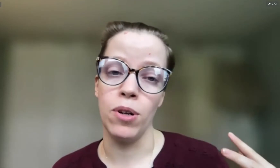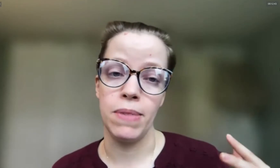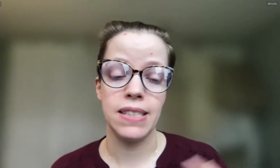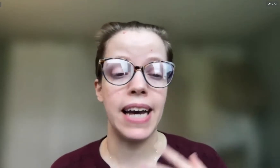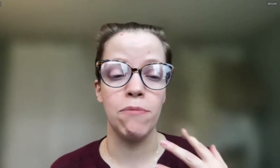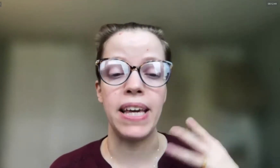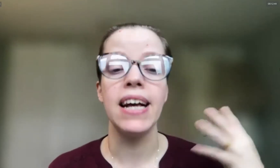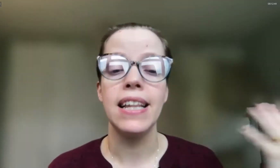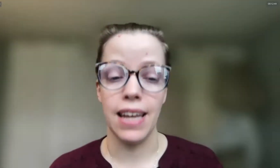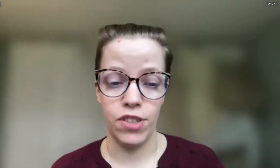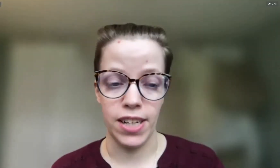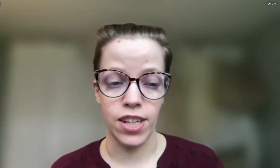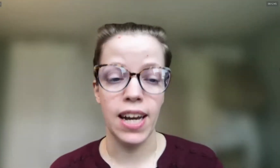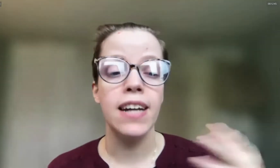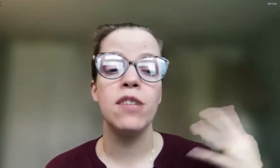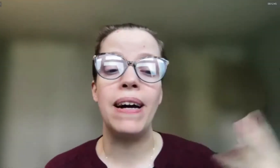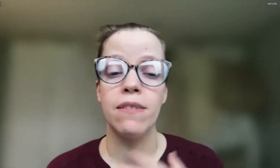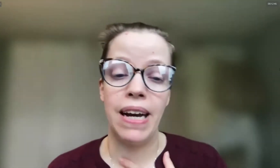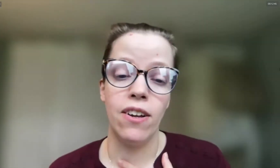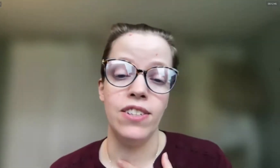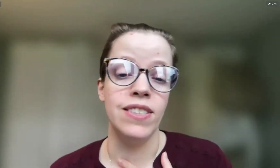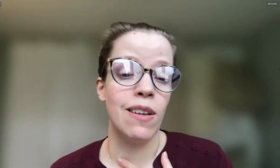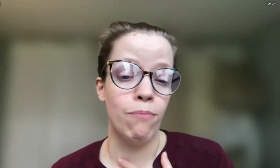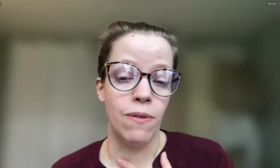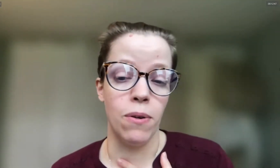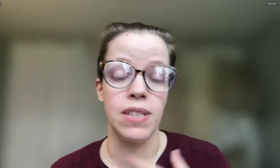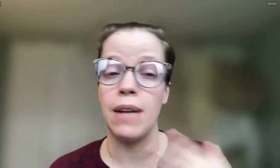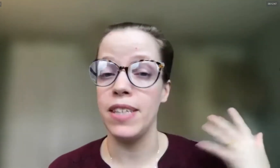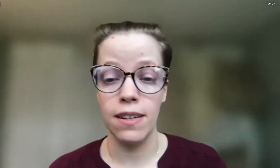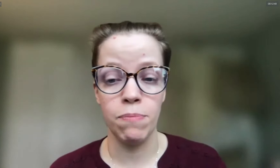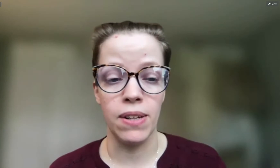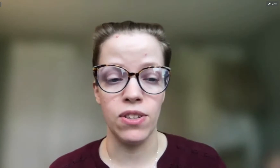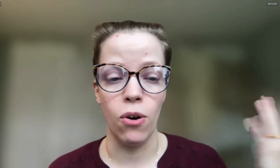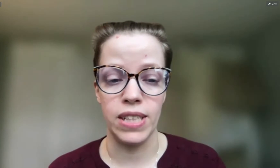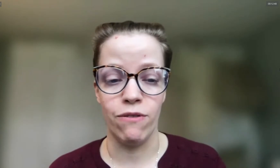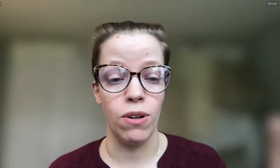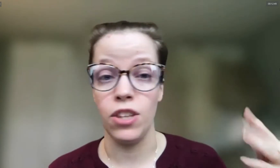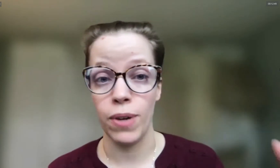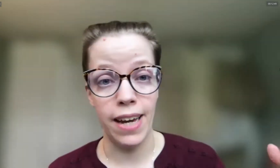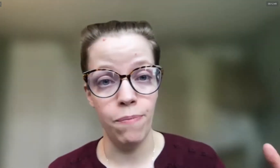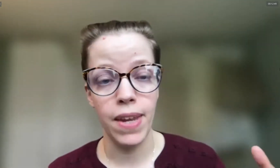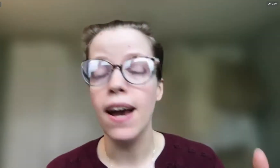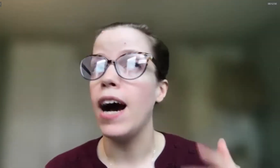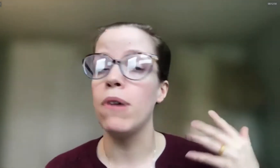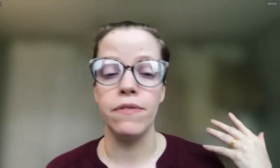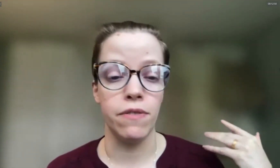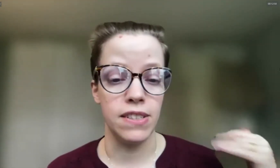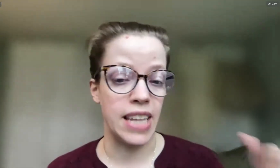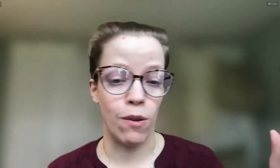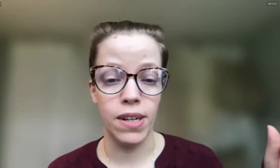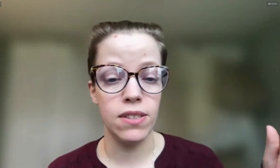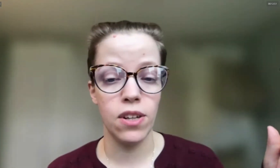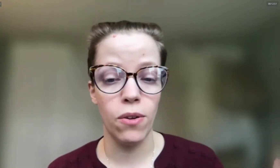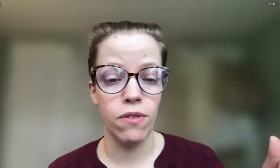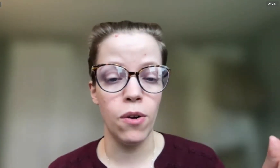public appointments can be life-changing. To the best of my knowledge, in some of my roles, I'm the youngest person holding that role in the UK. I'm often the first